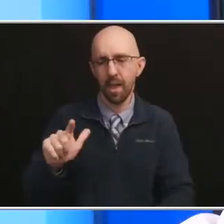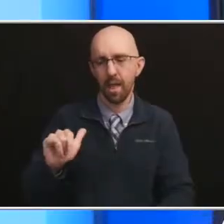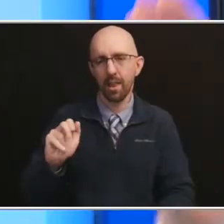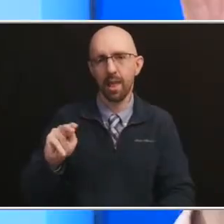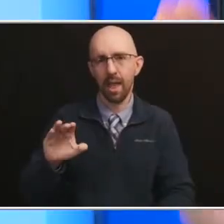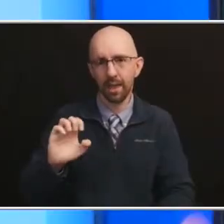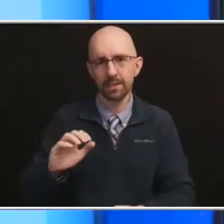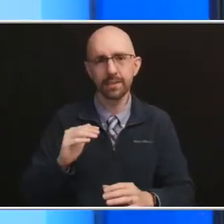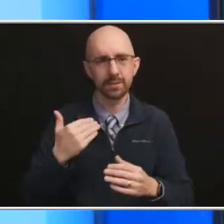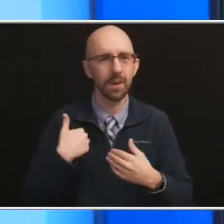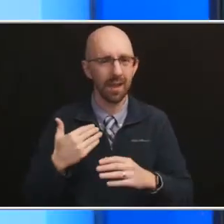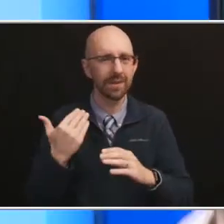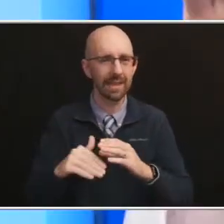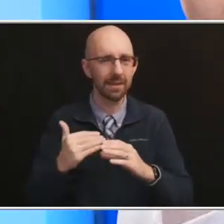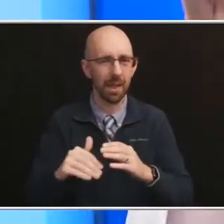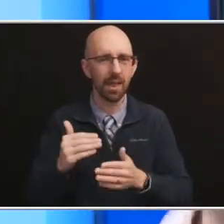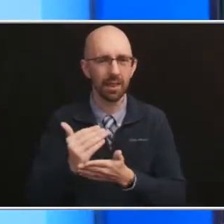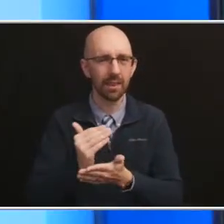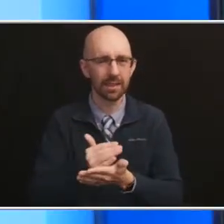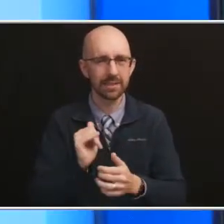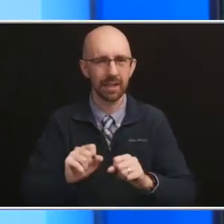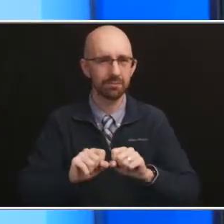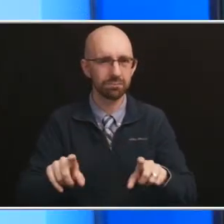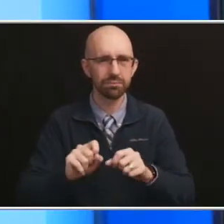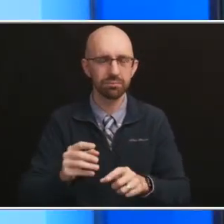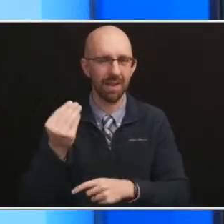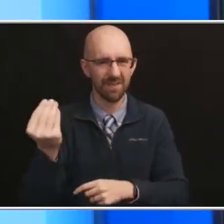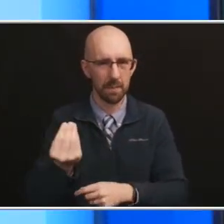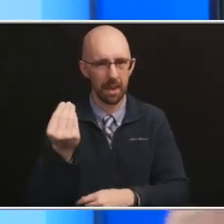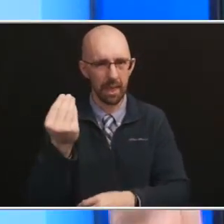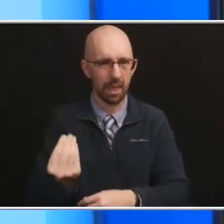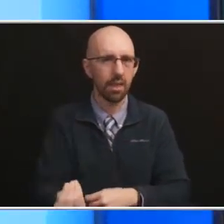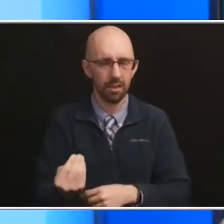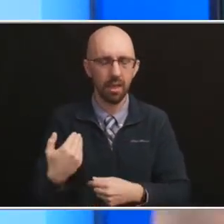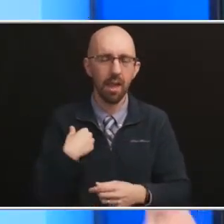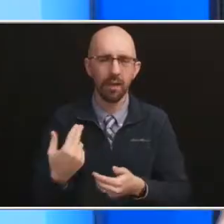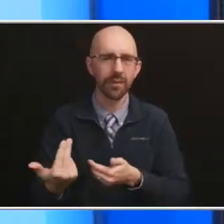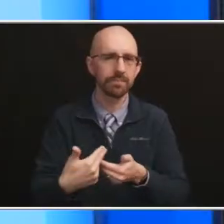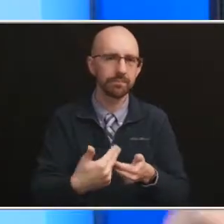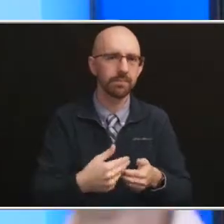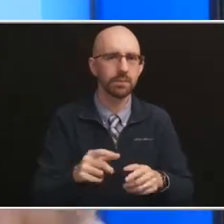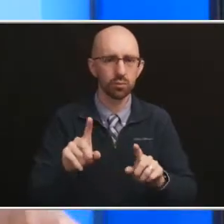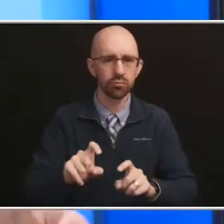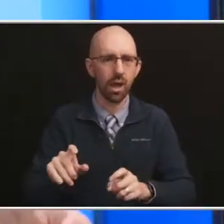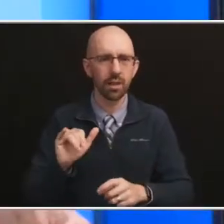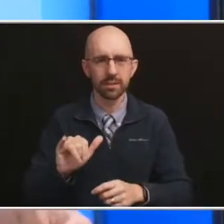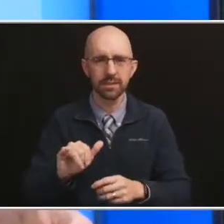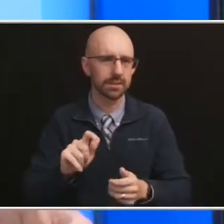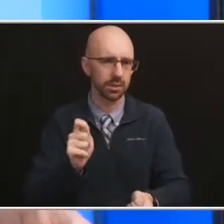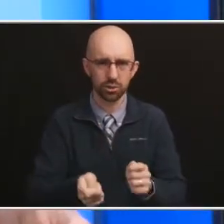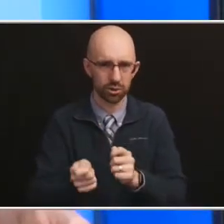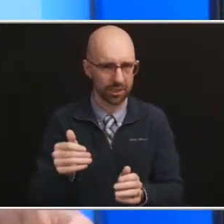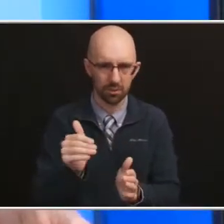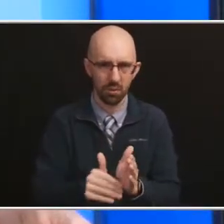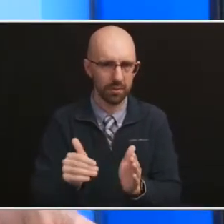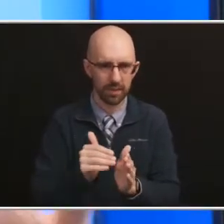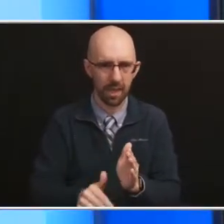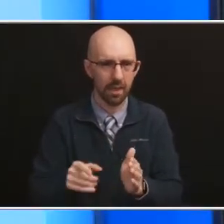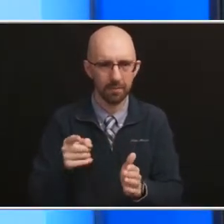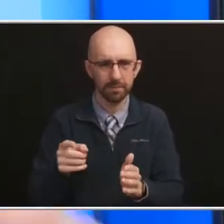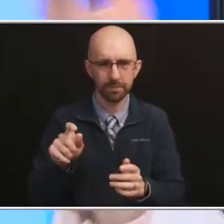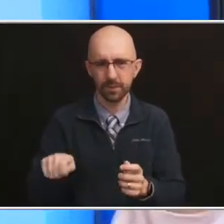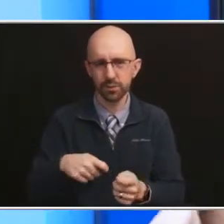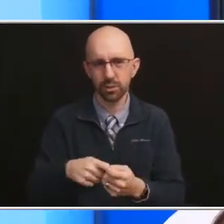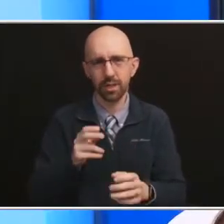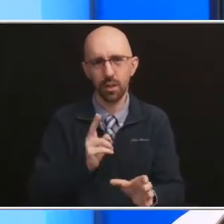that goes out every Monday to people, and it has a list of enrolling trials, because these are changing all the time. Of, you know, there's a certain enrollment period,